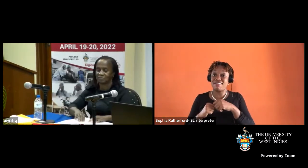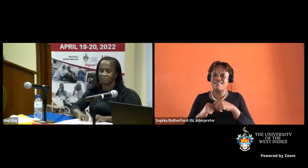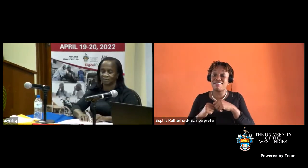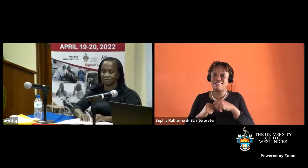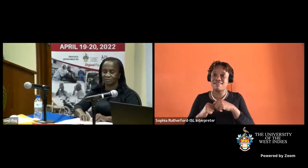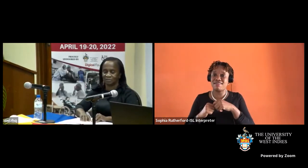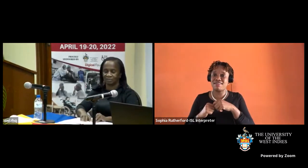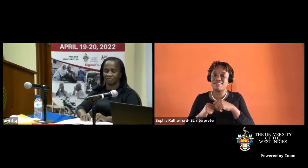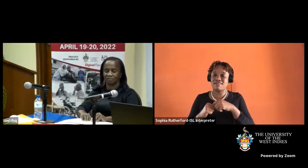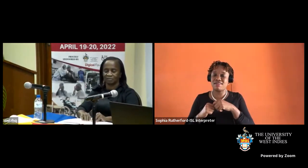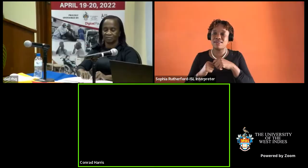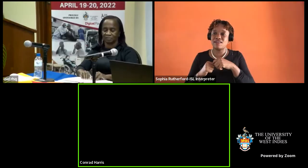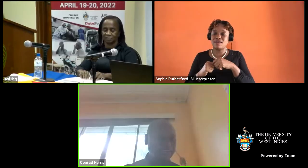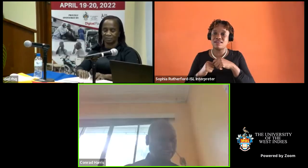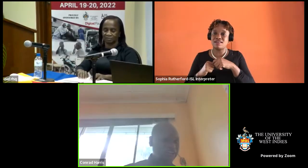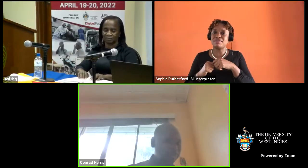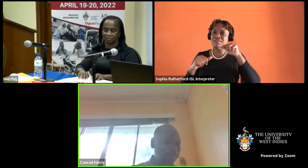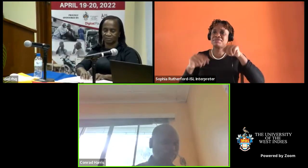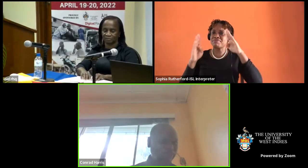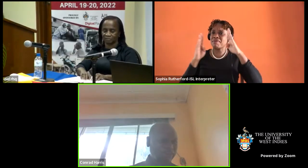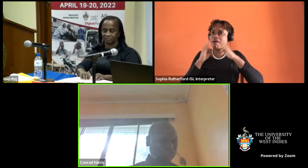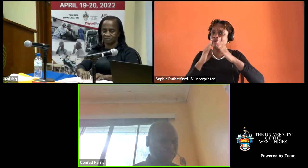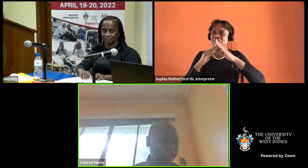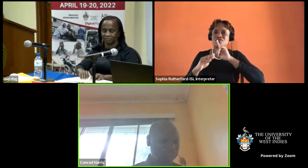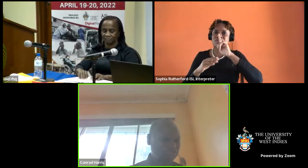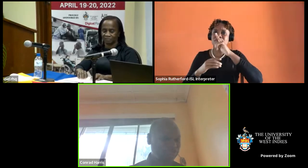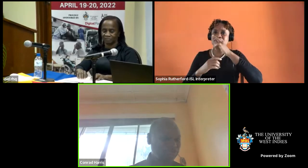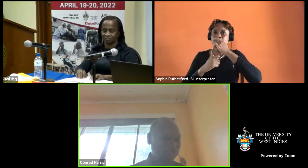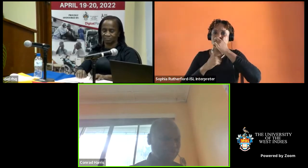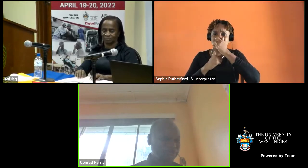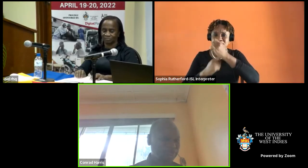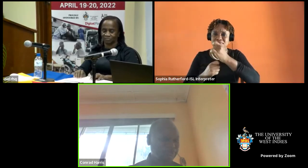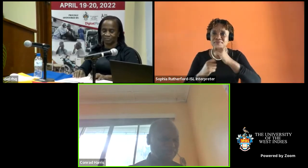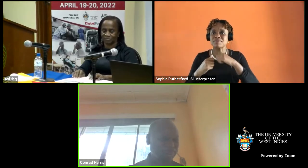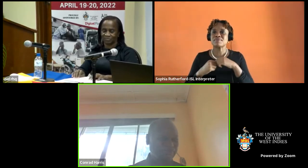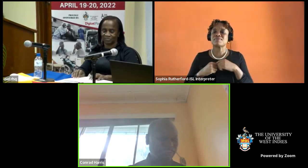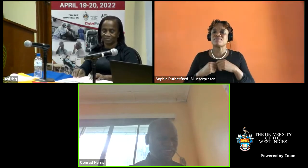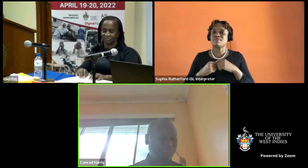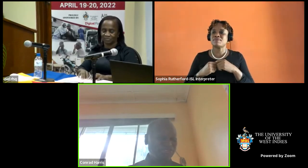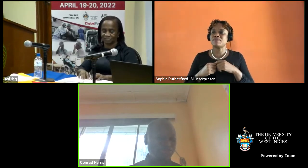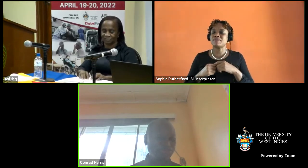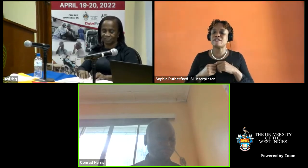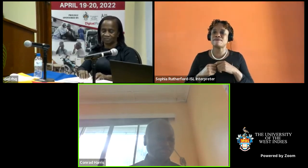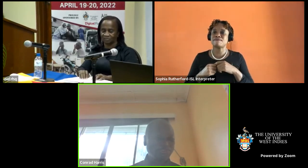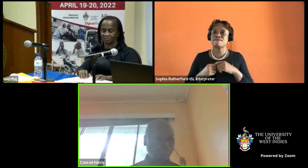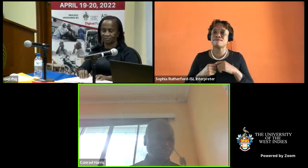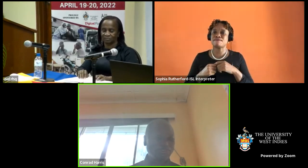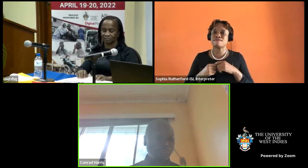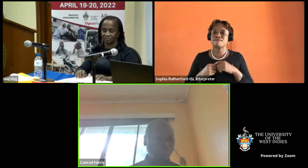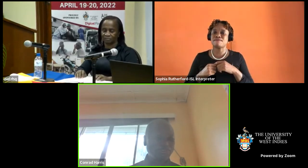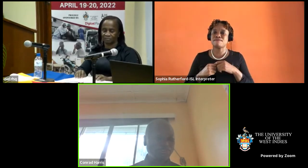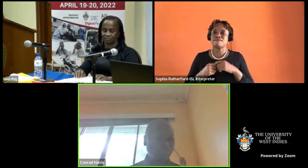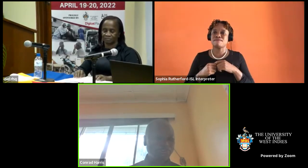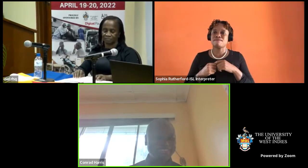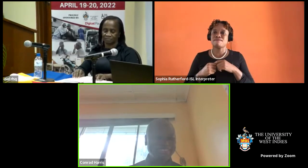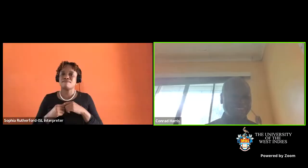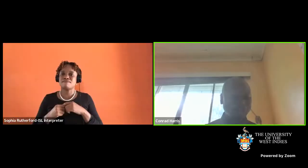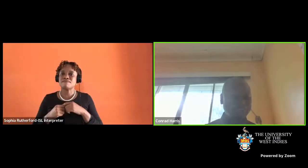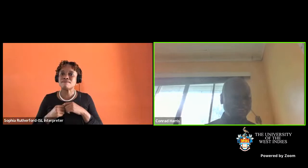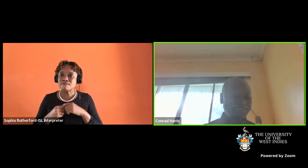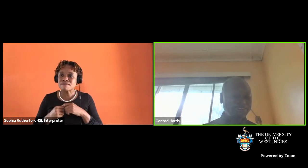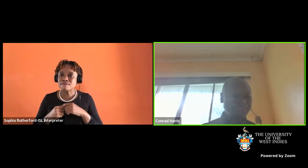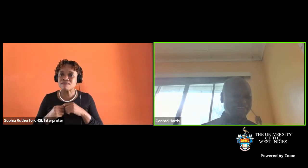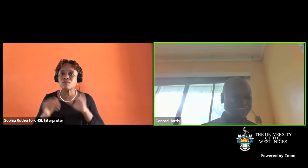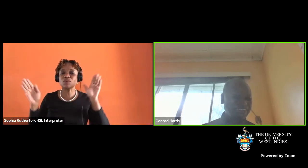interesting conference. I'd like to introduce our